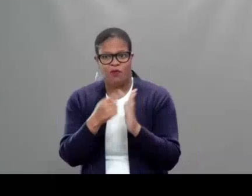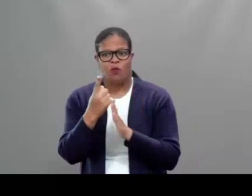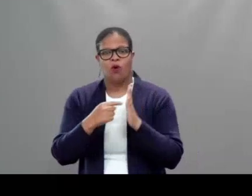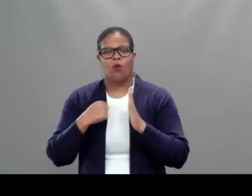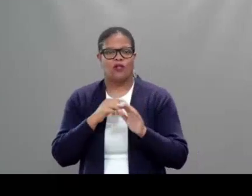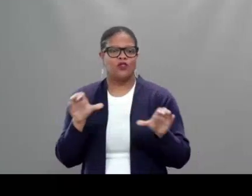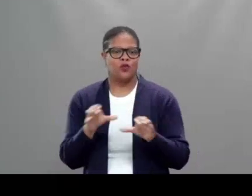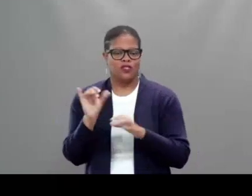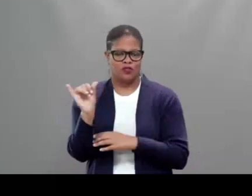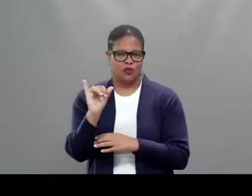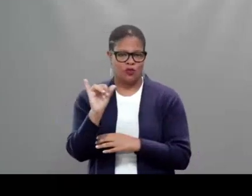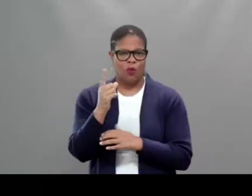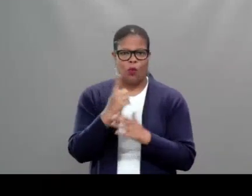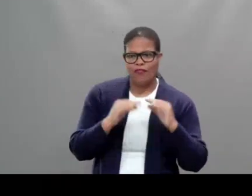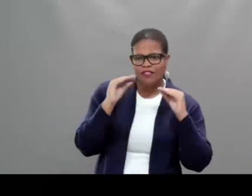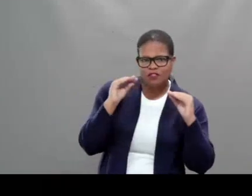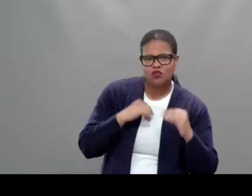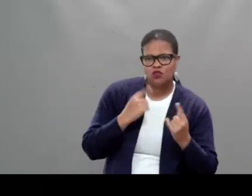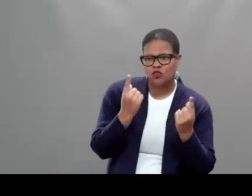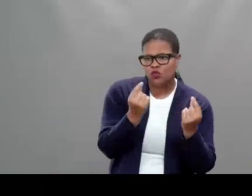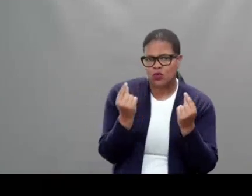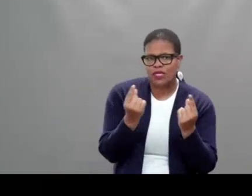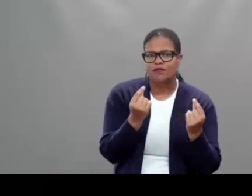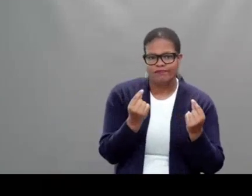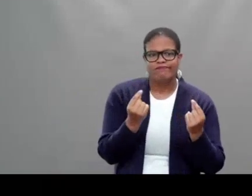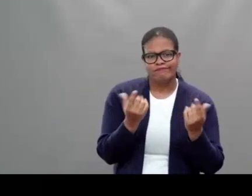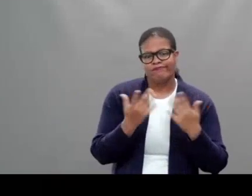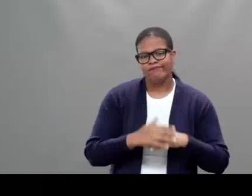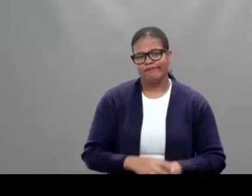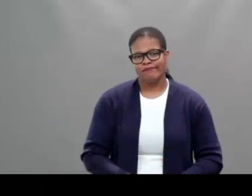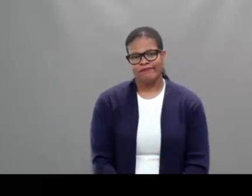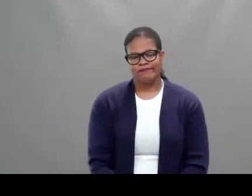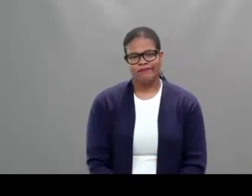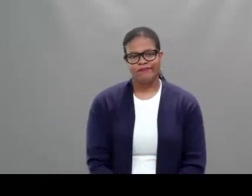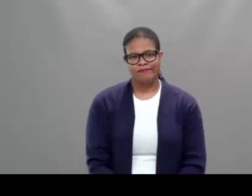we're doing and what our teachers and students are doing.